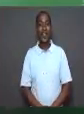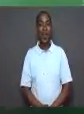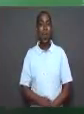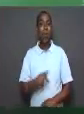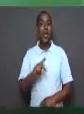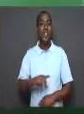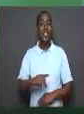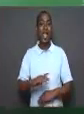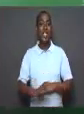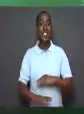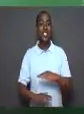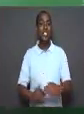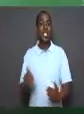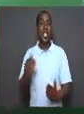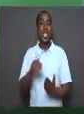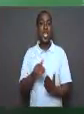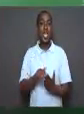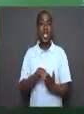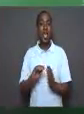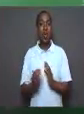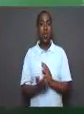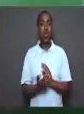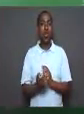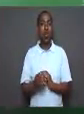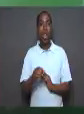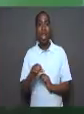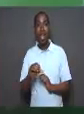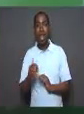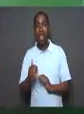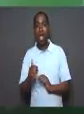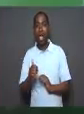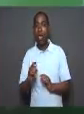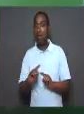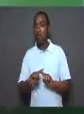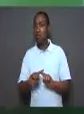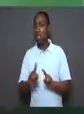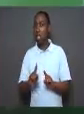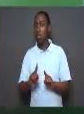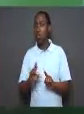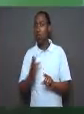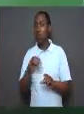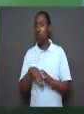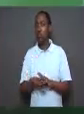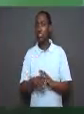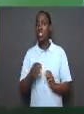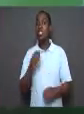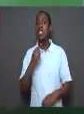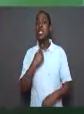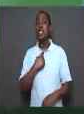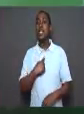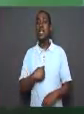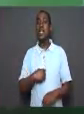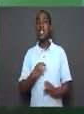Peristalsis also occurs in other various parts of the gut to help move